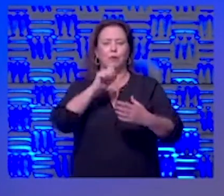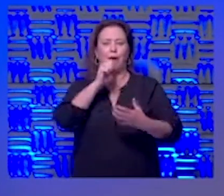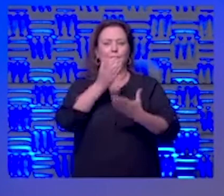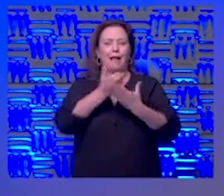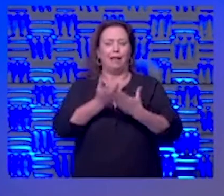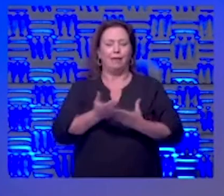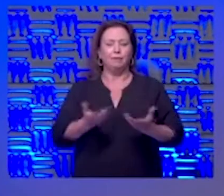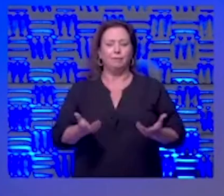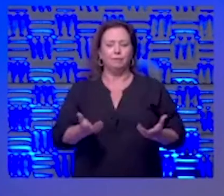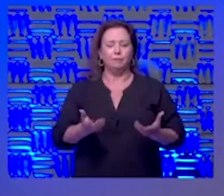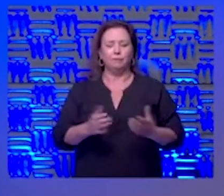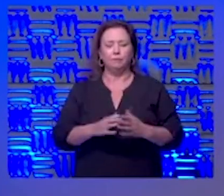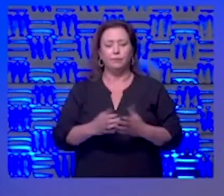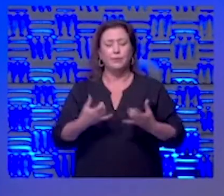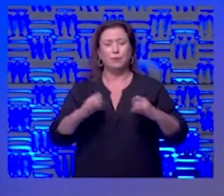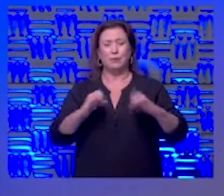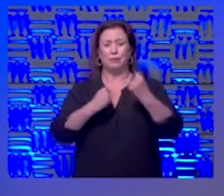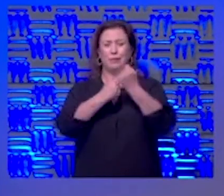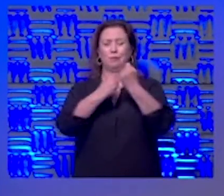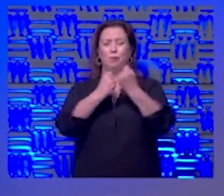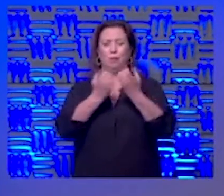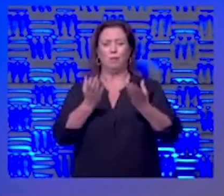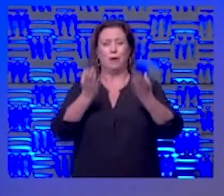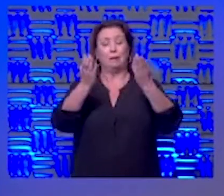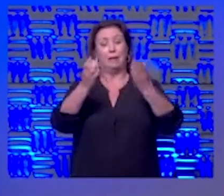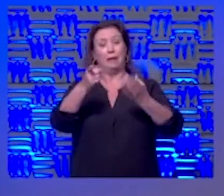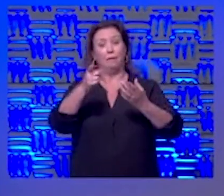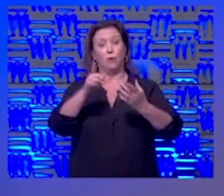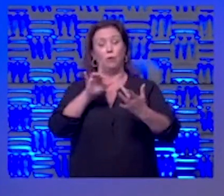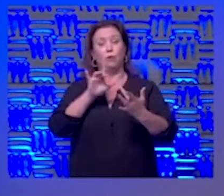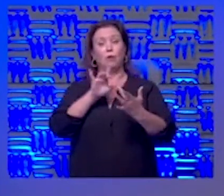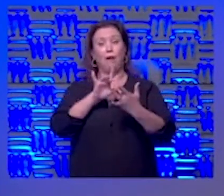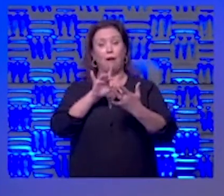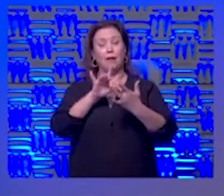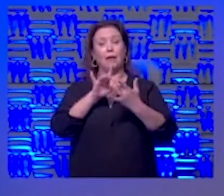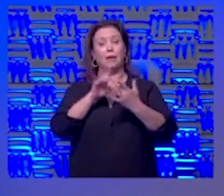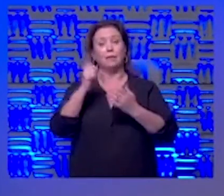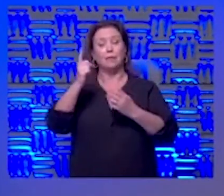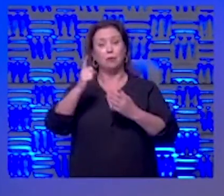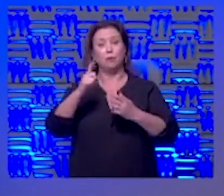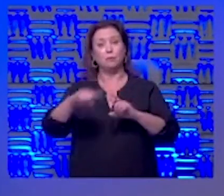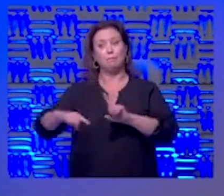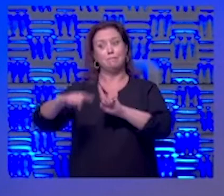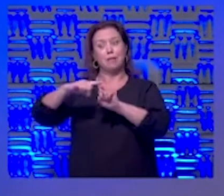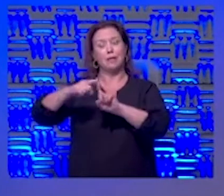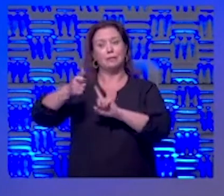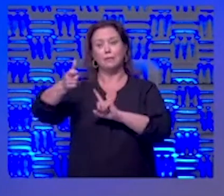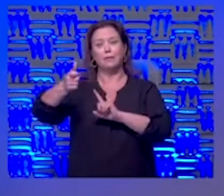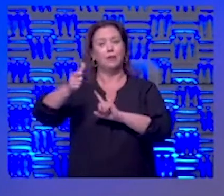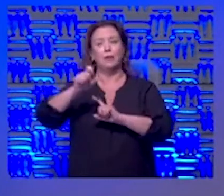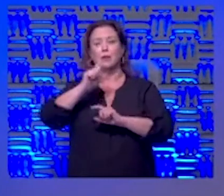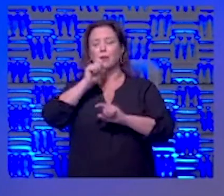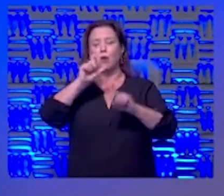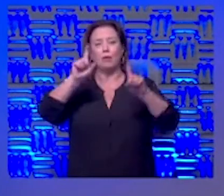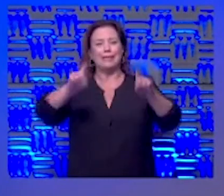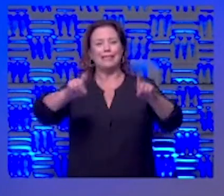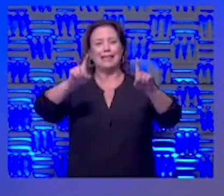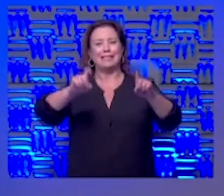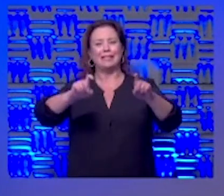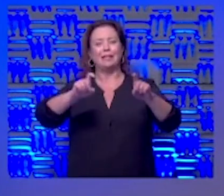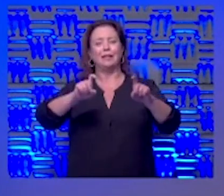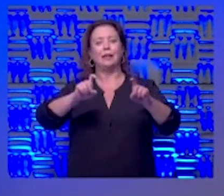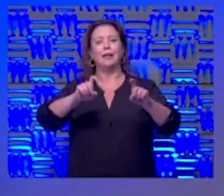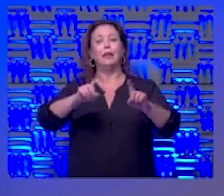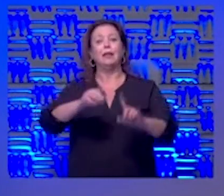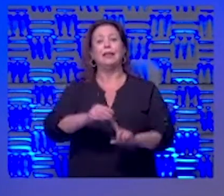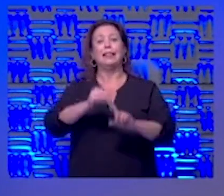anyway. So we still advocate and recommend that if you are a contact of a known case, don't get tested unless you have